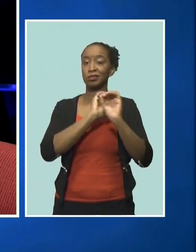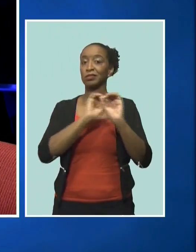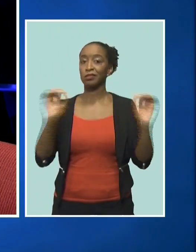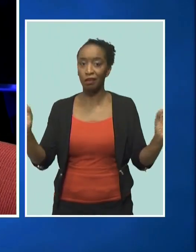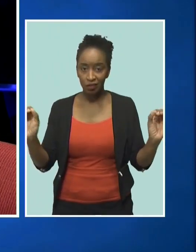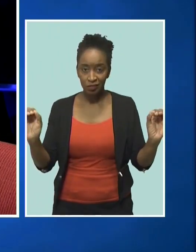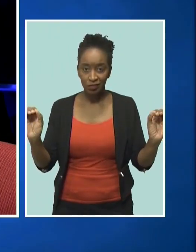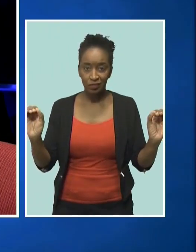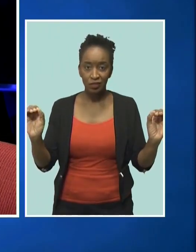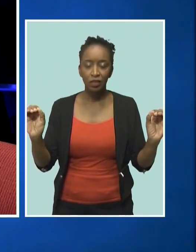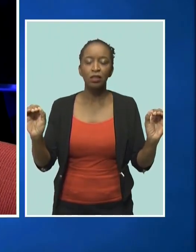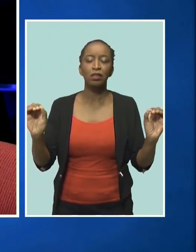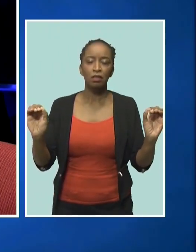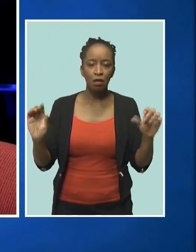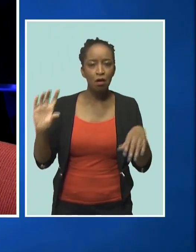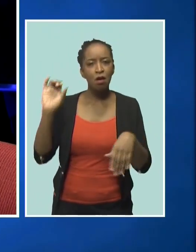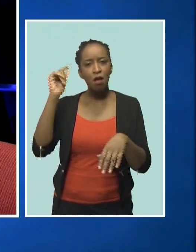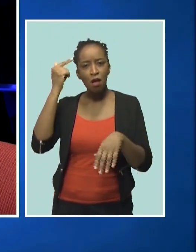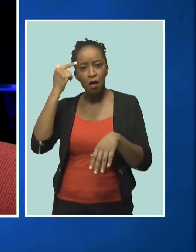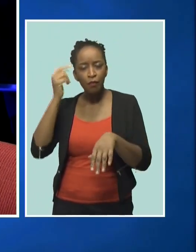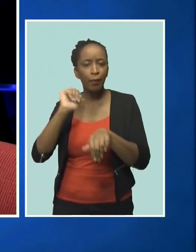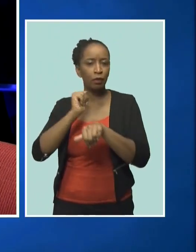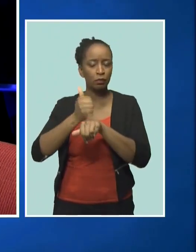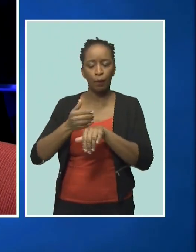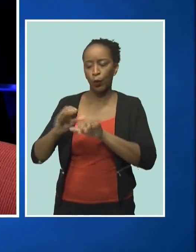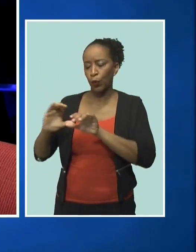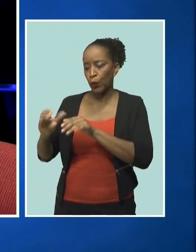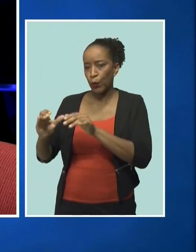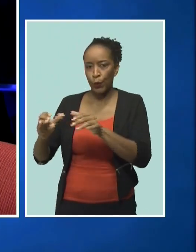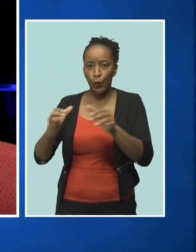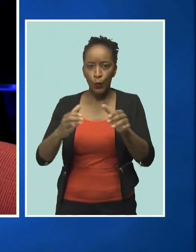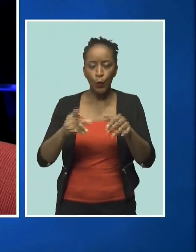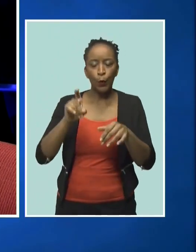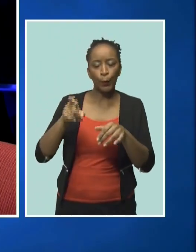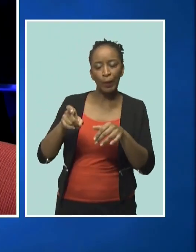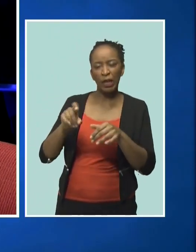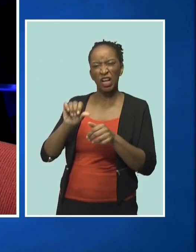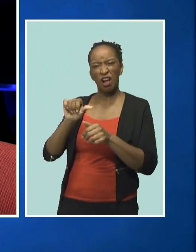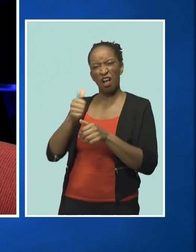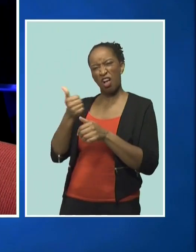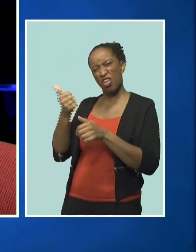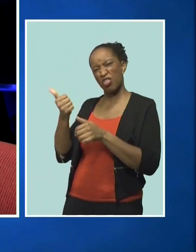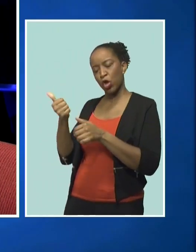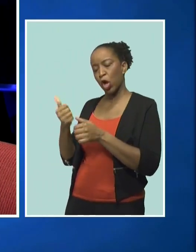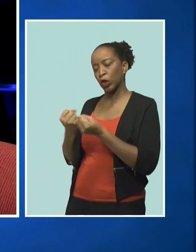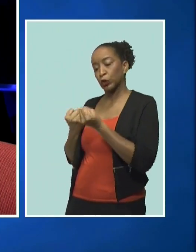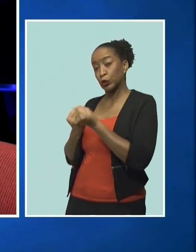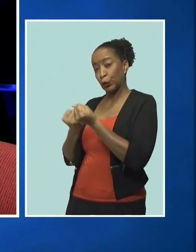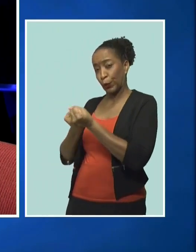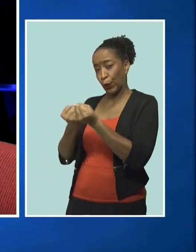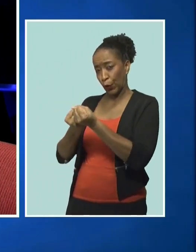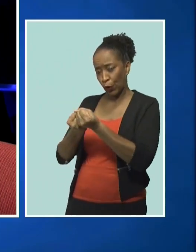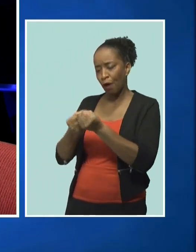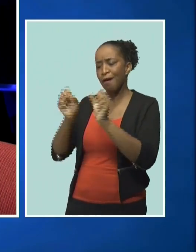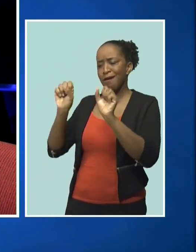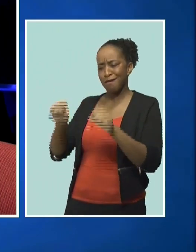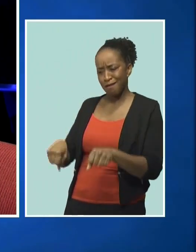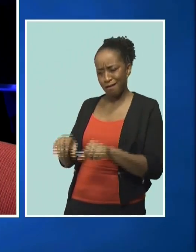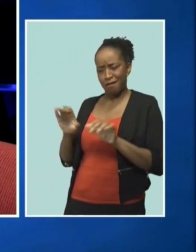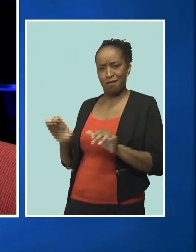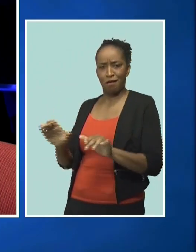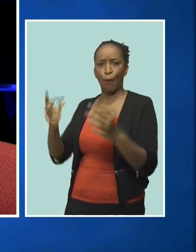Government creates a number of bodies, but they need to put mechanics in place that it has, that the places have a